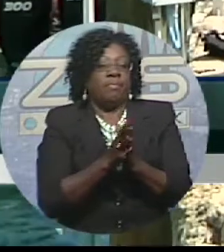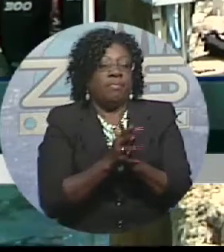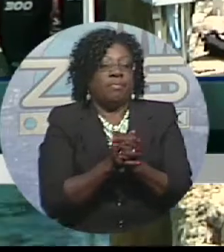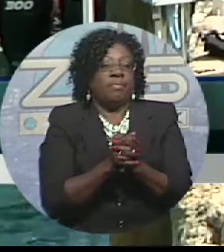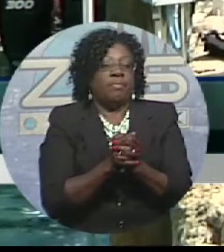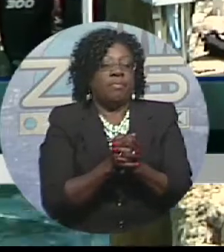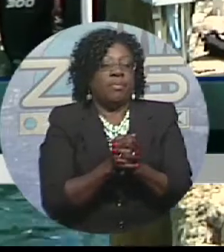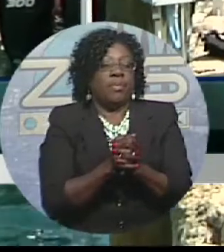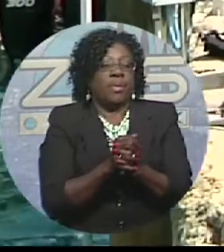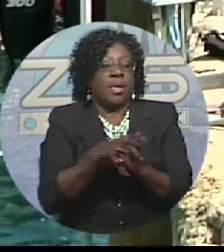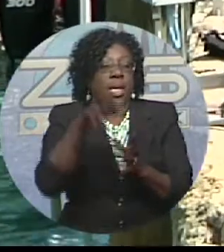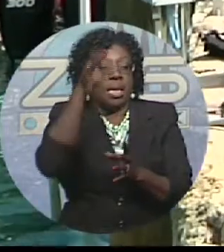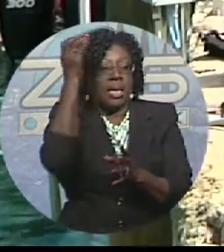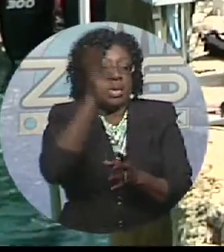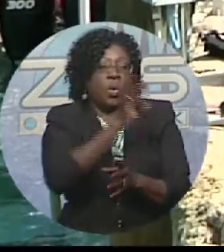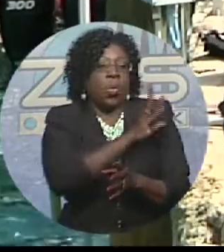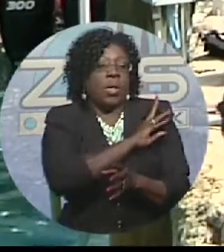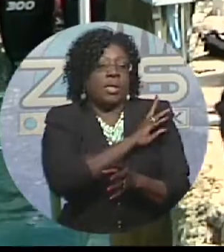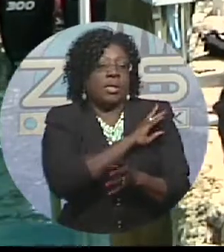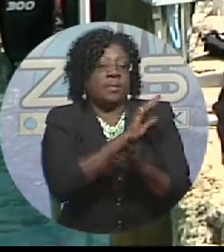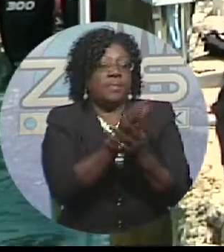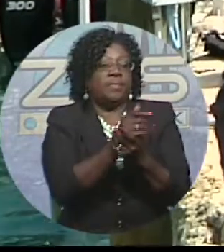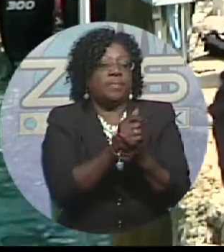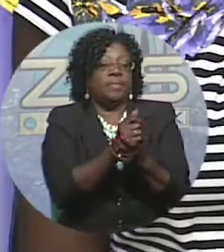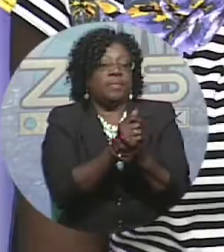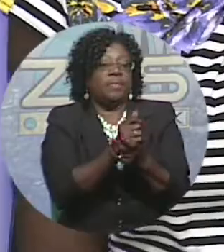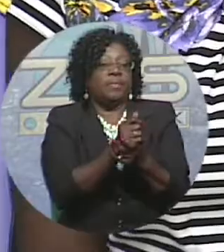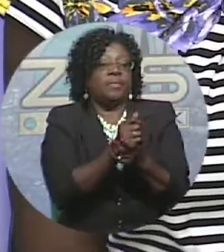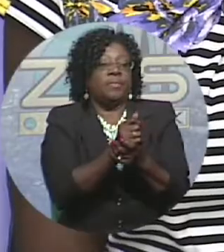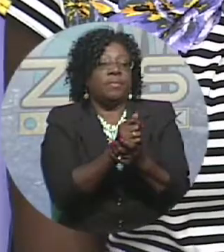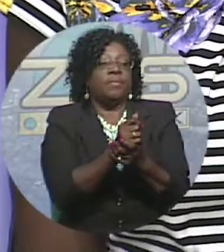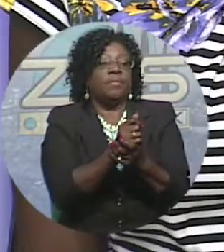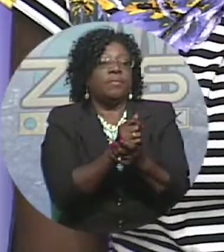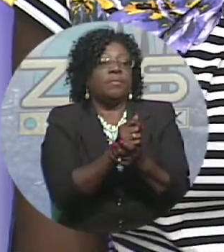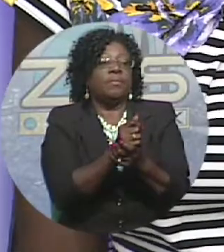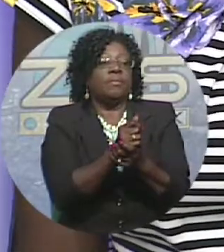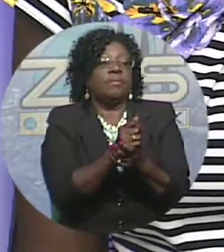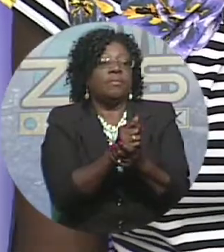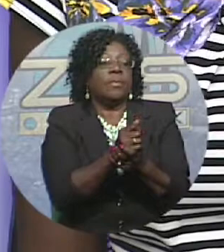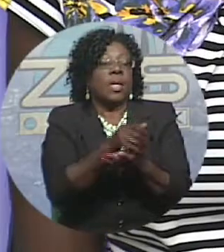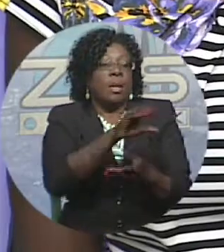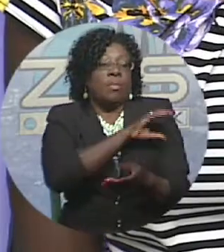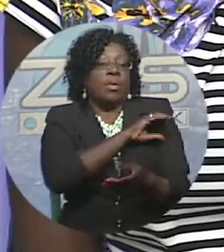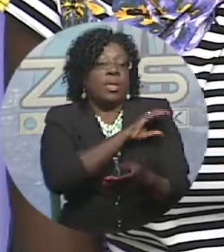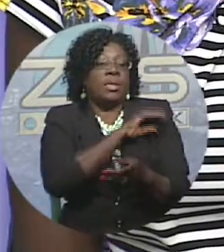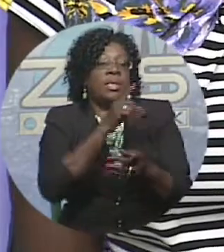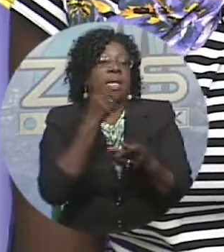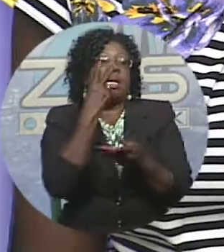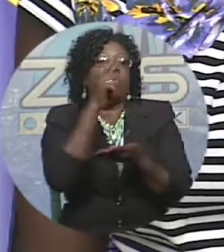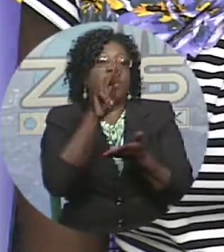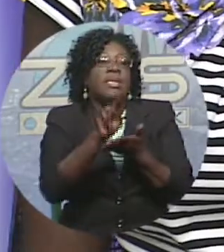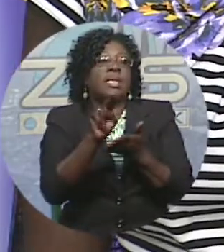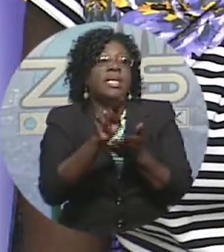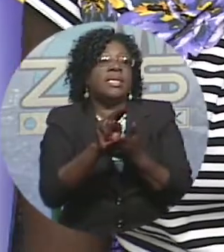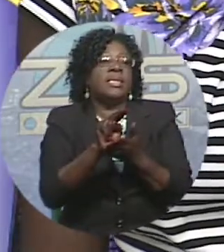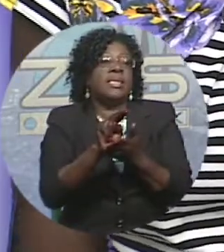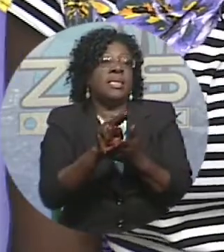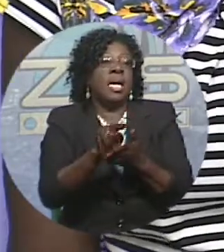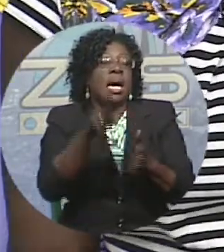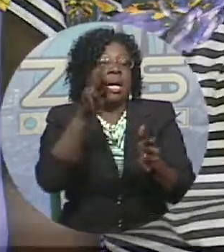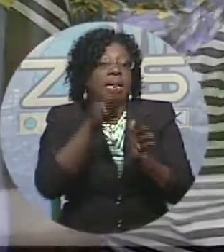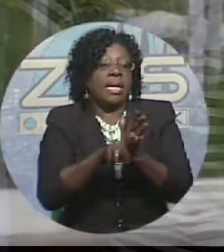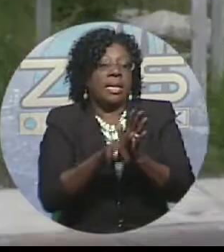today. Clint Watson, ZNS Network News. Thanks so much, Clint. Police tonight investigating an apparent